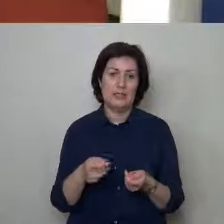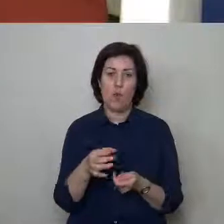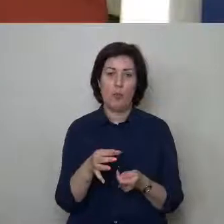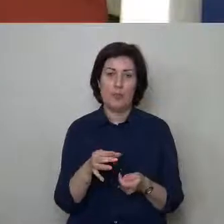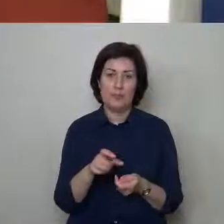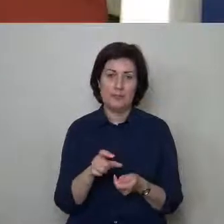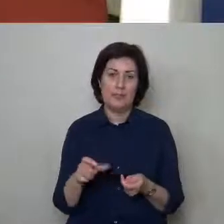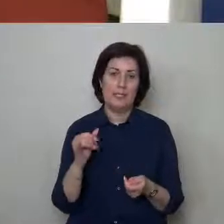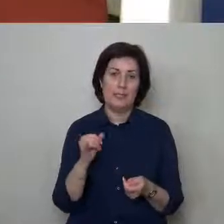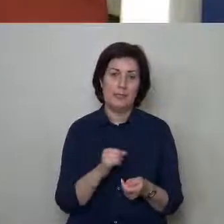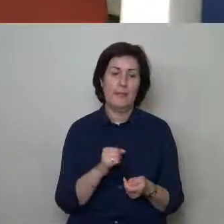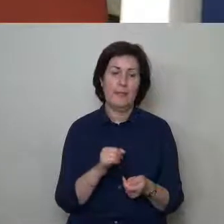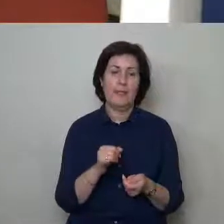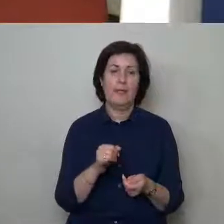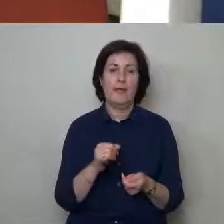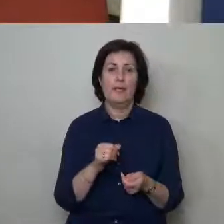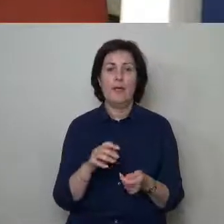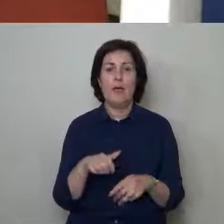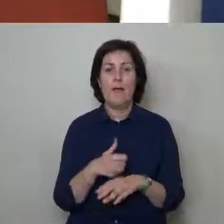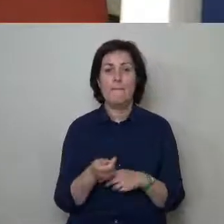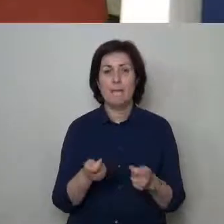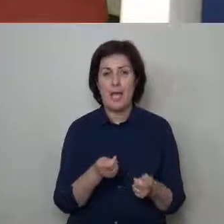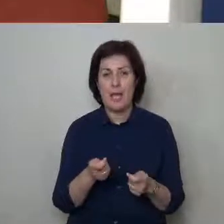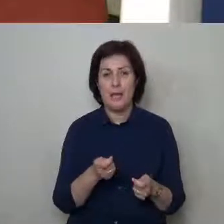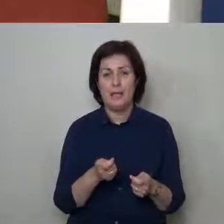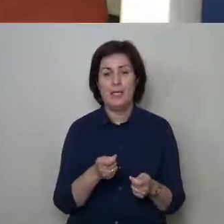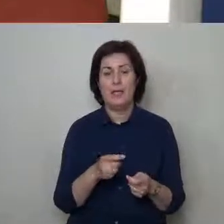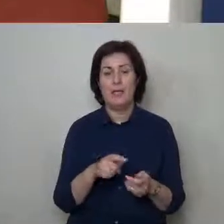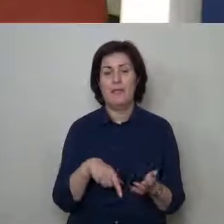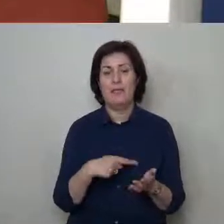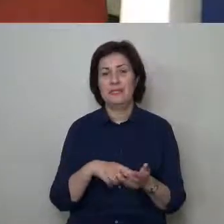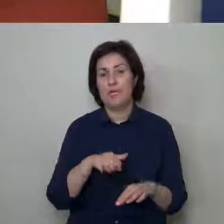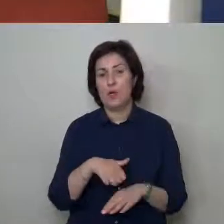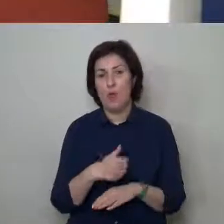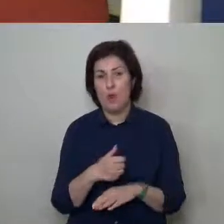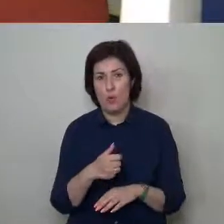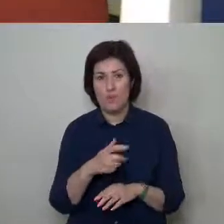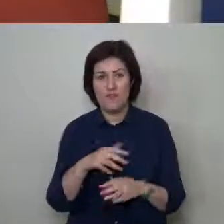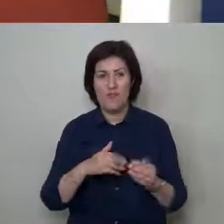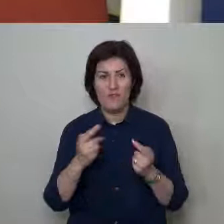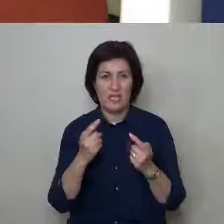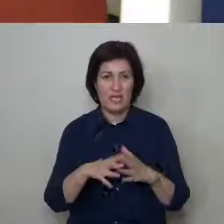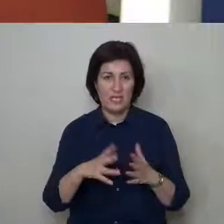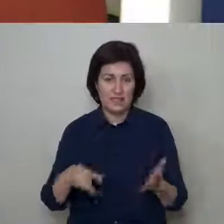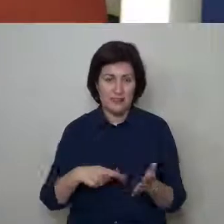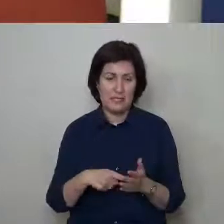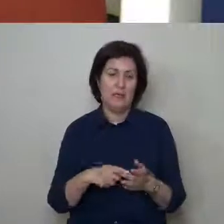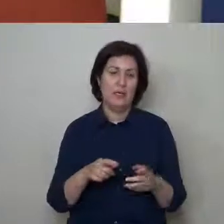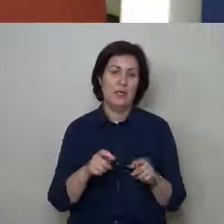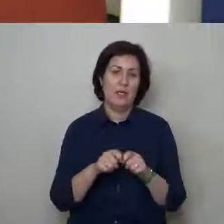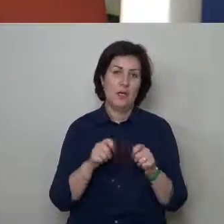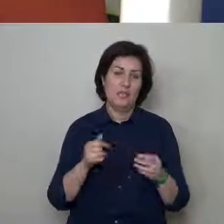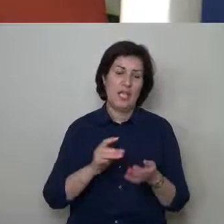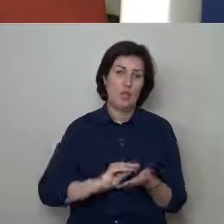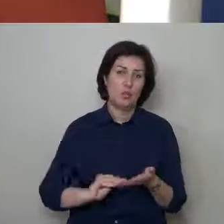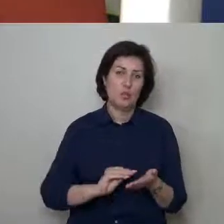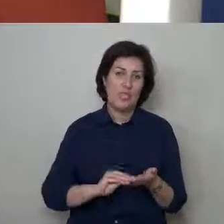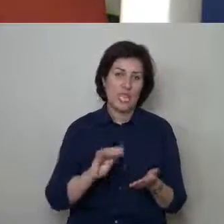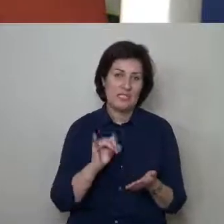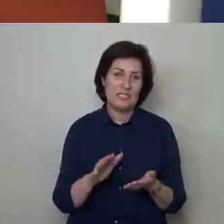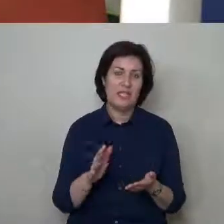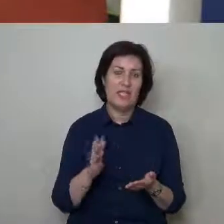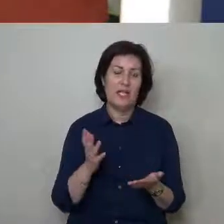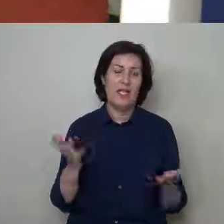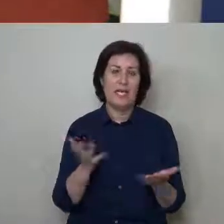a regional state administration and the mayors of large cities, they would open it